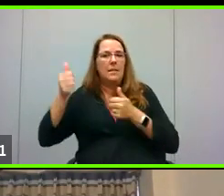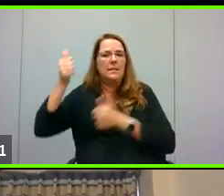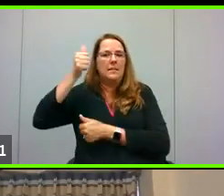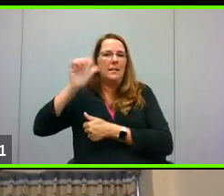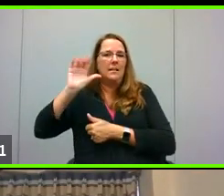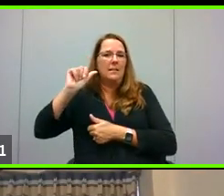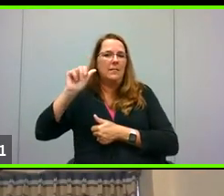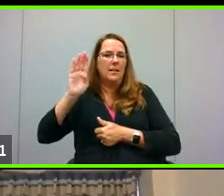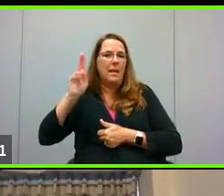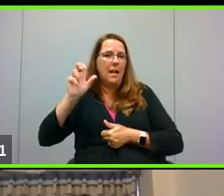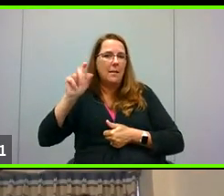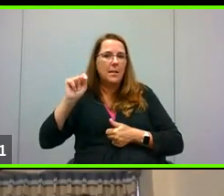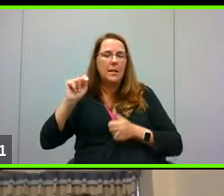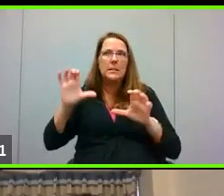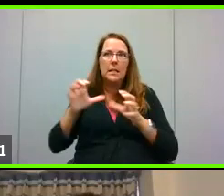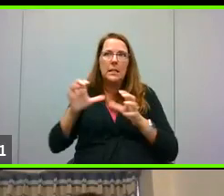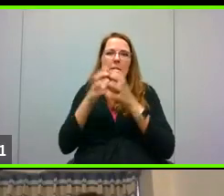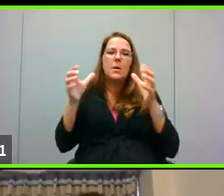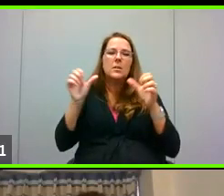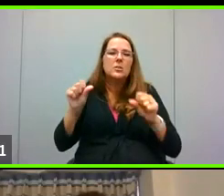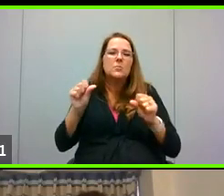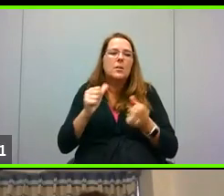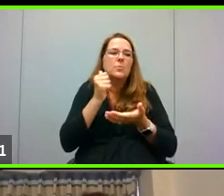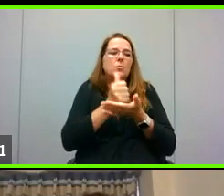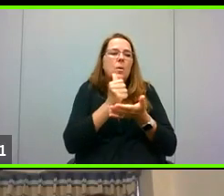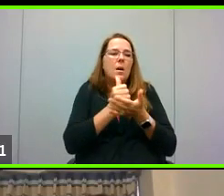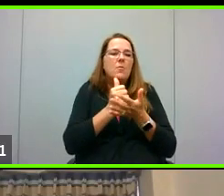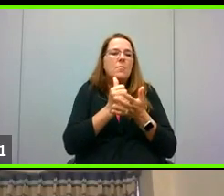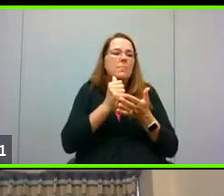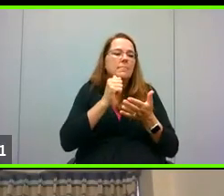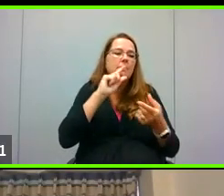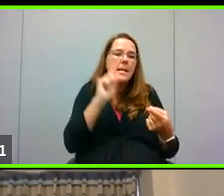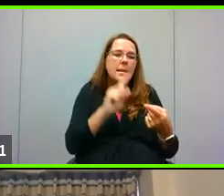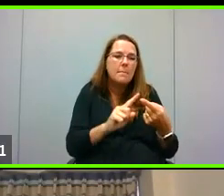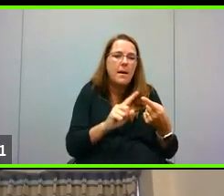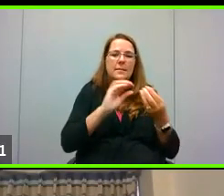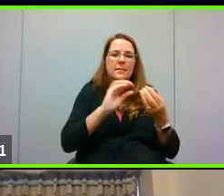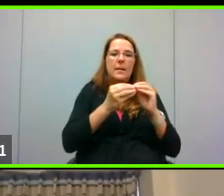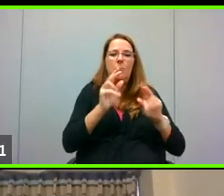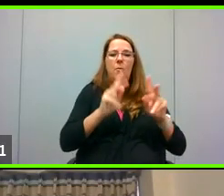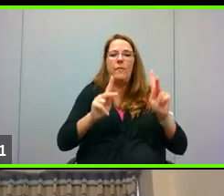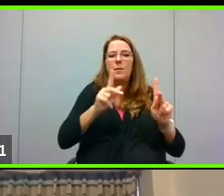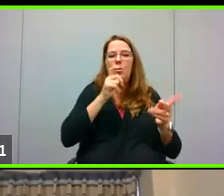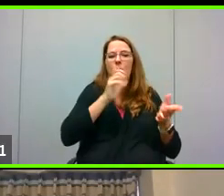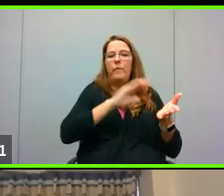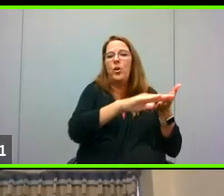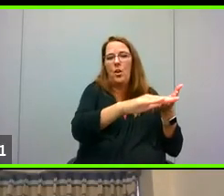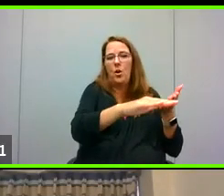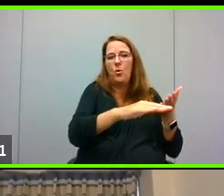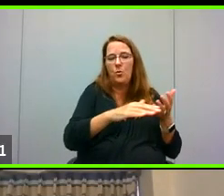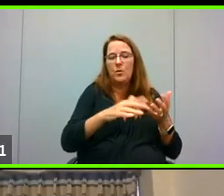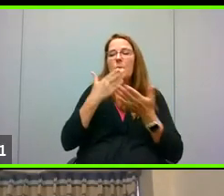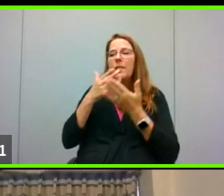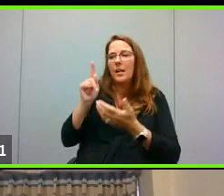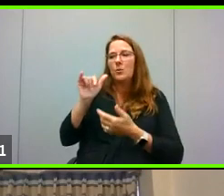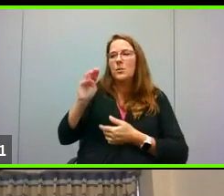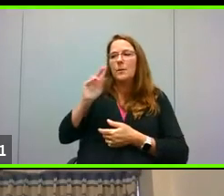to help minimize the load of people not having to be furloughed. So thank you, Tim, for